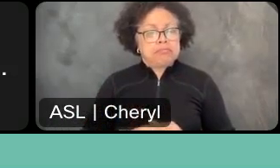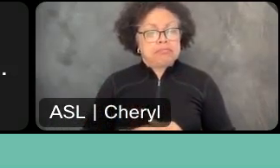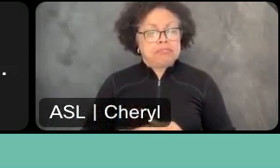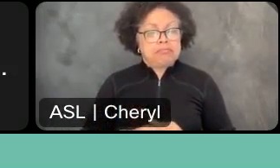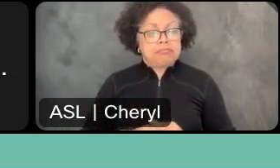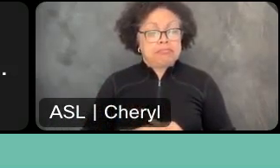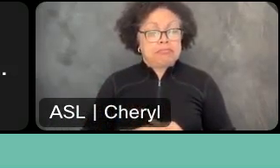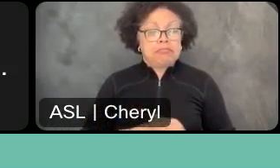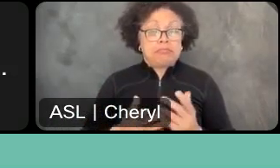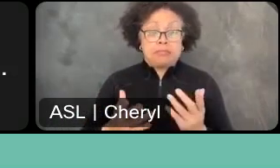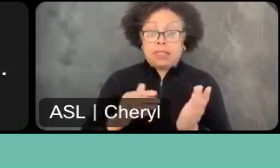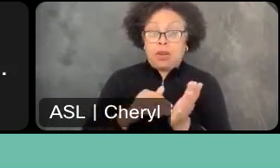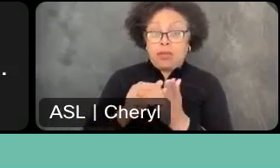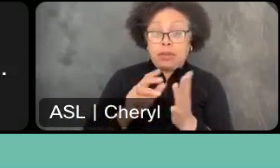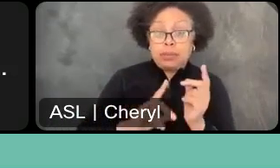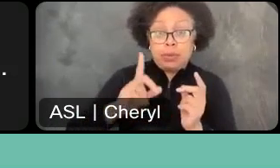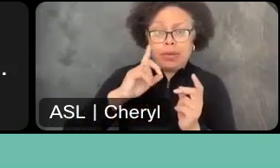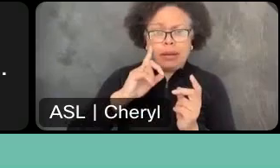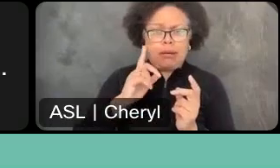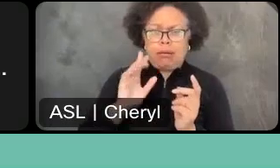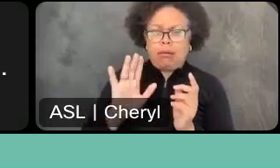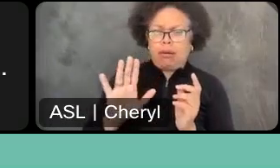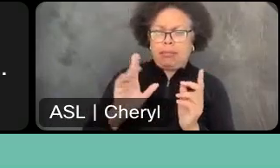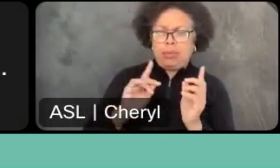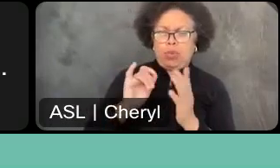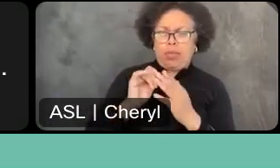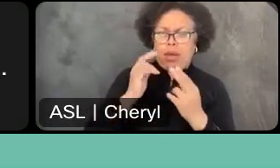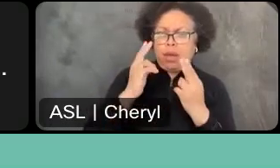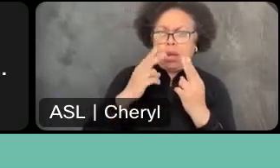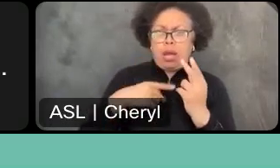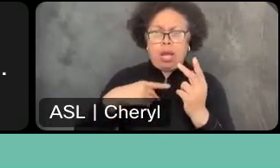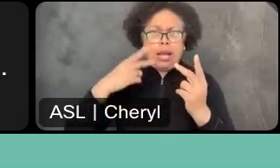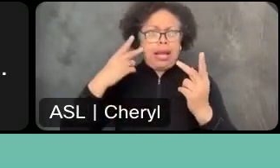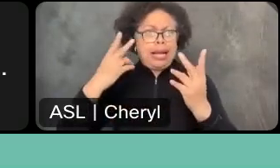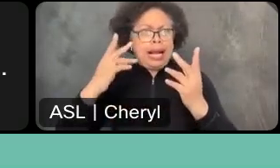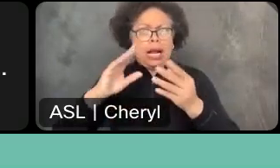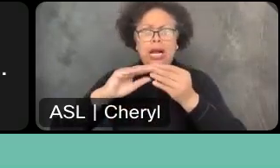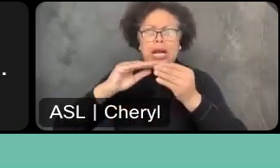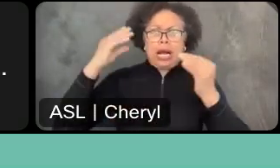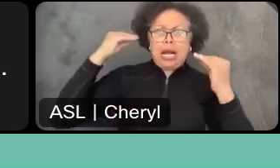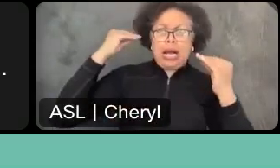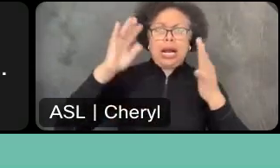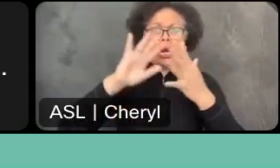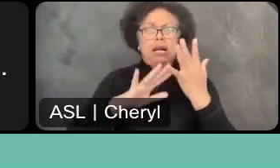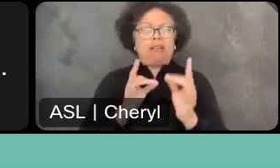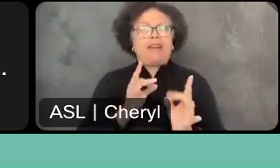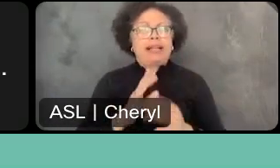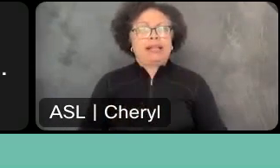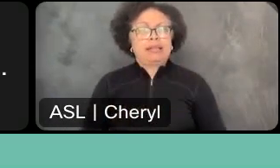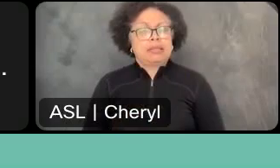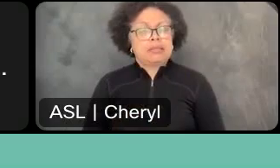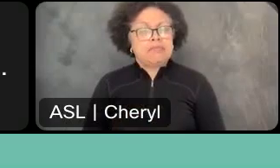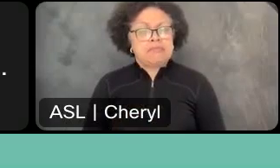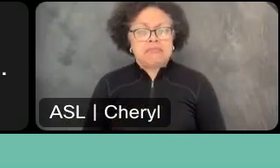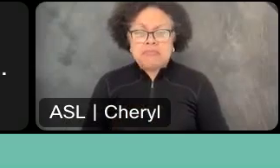We are often led to believe that persons with alternative perceptions will be violent, may cause us harm,